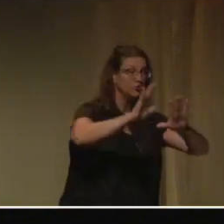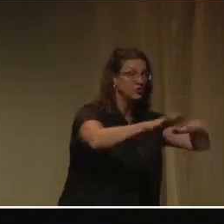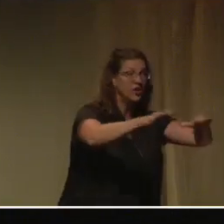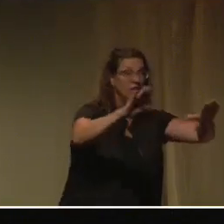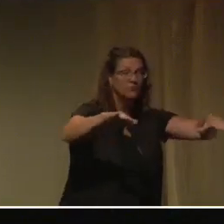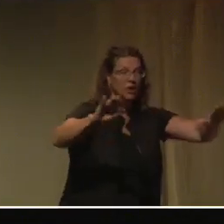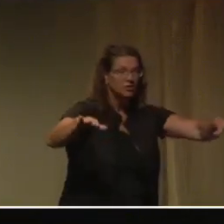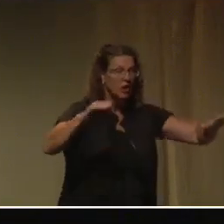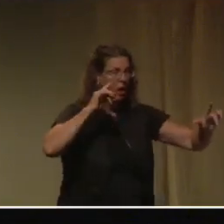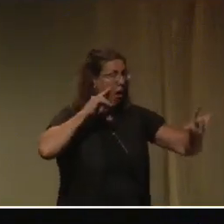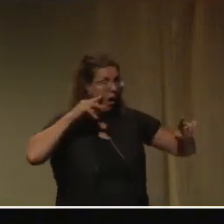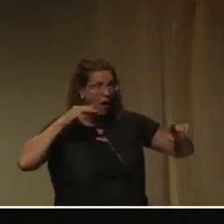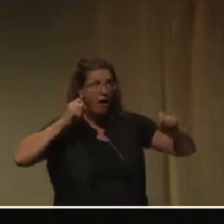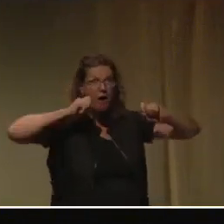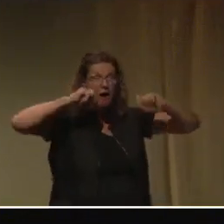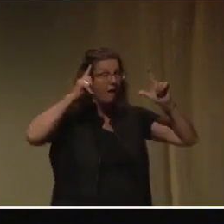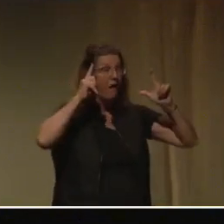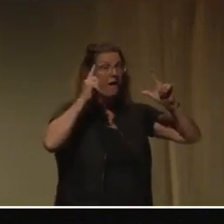Shall behold